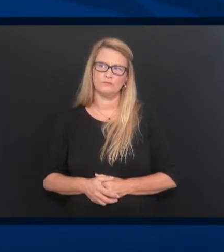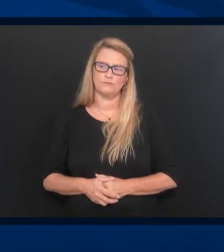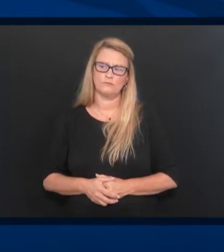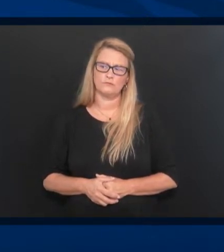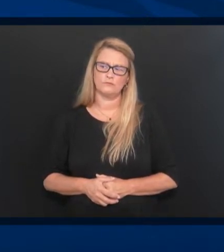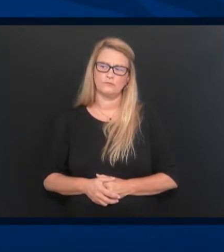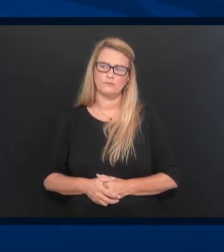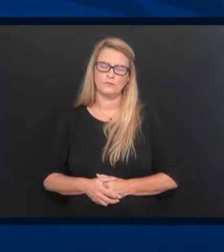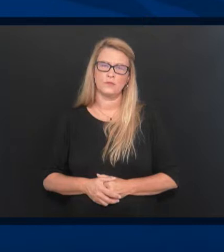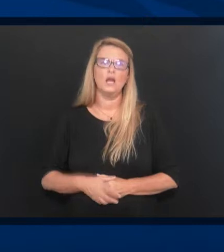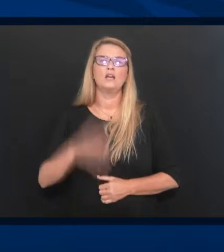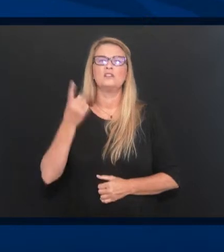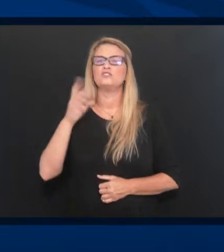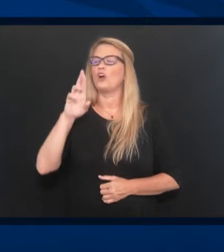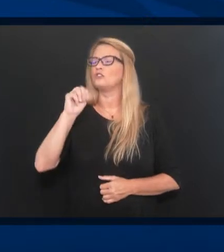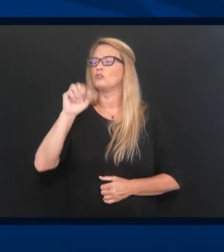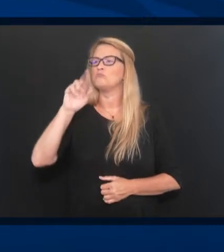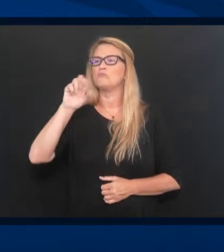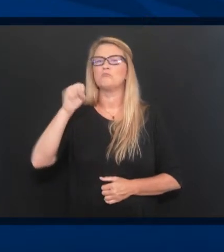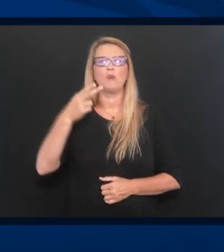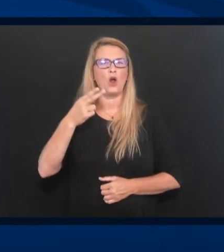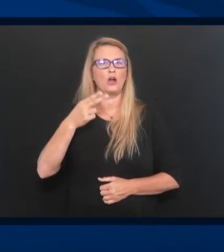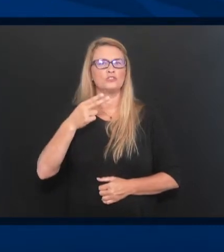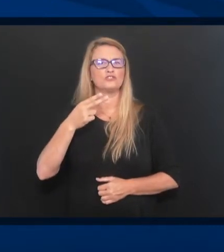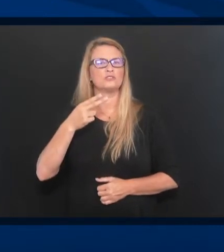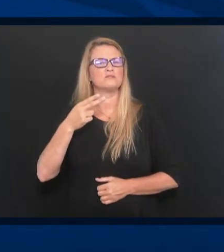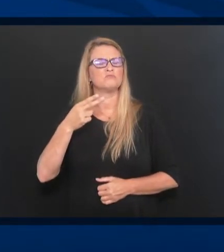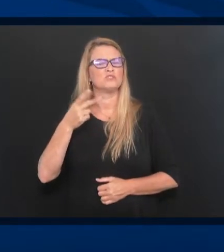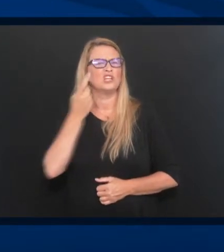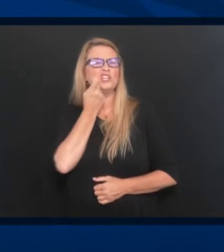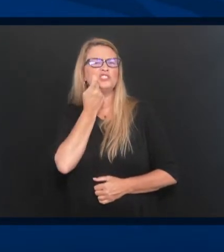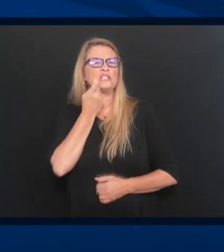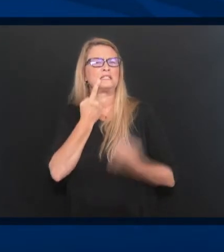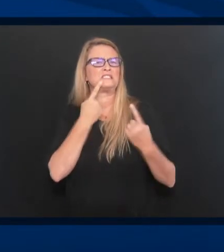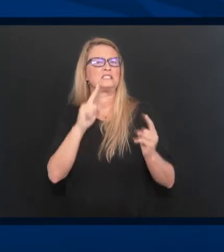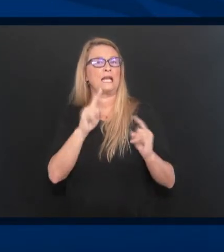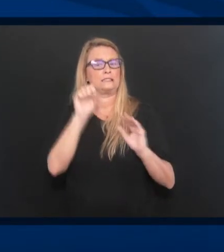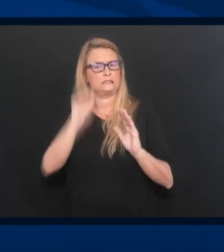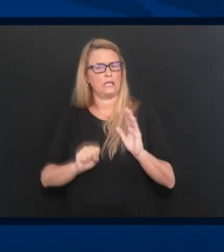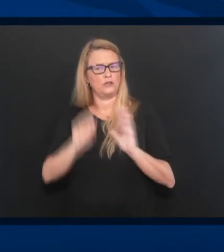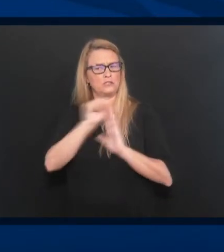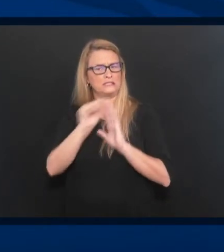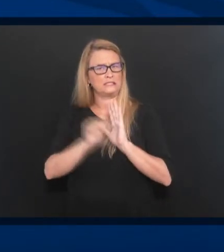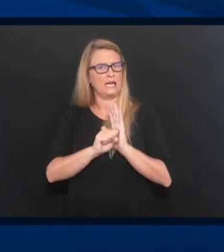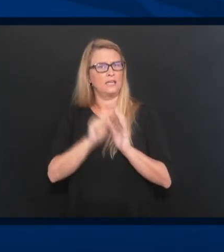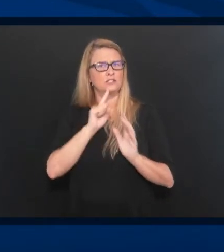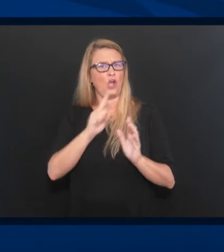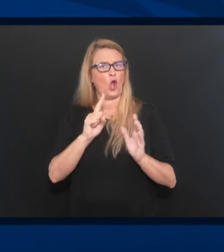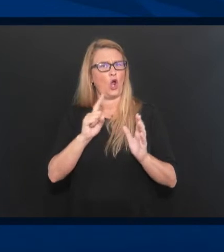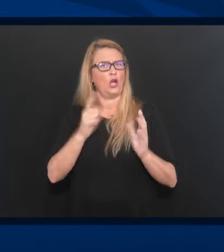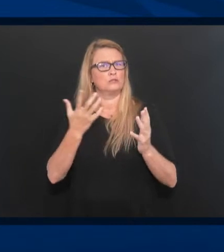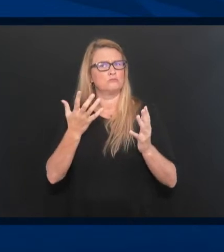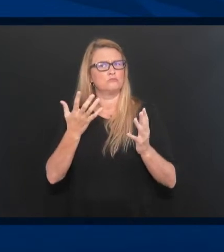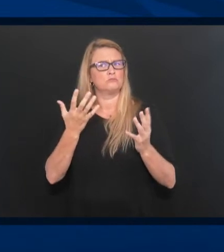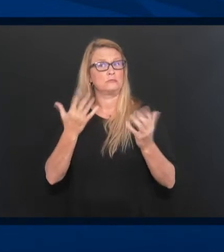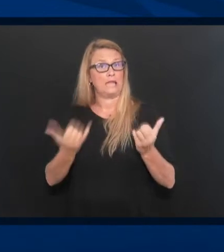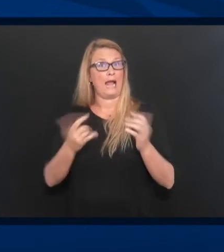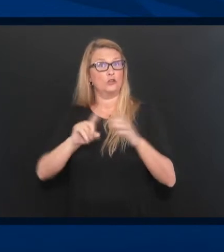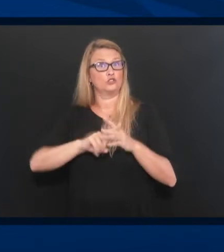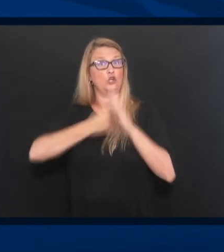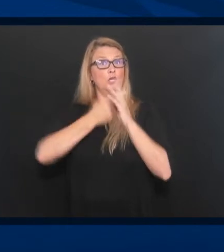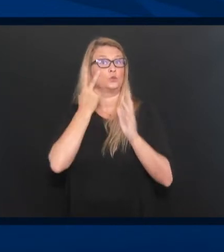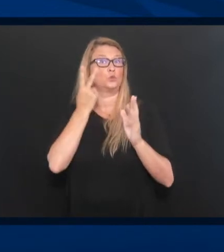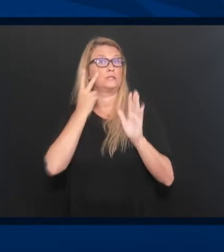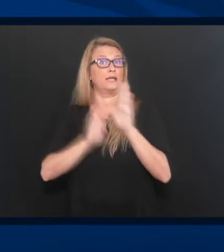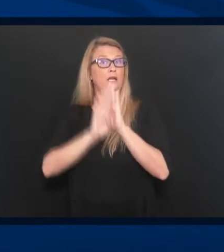some southern states that were hit harder and earlier than us, they are seeing their peak. I'm wondering if you all have